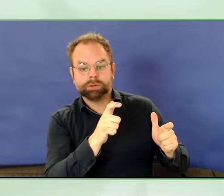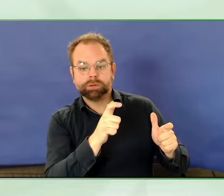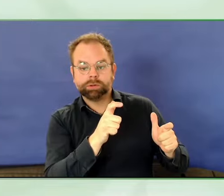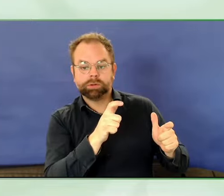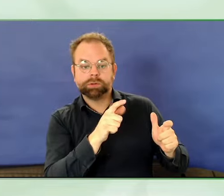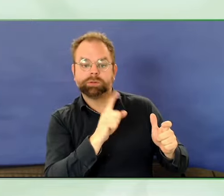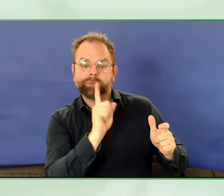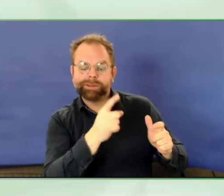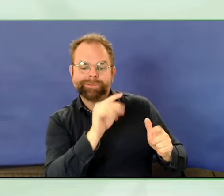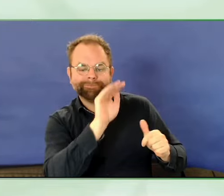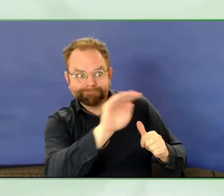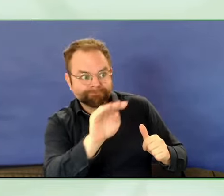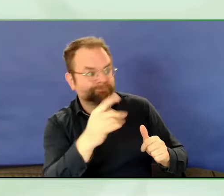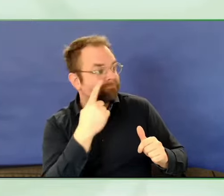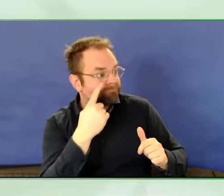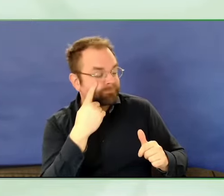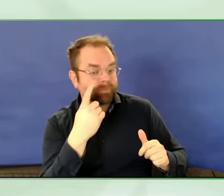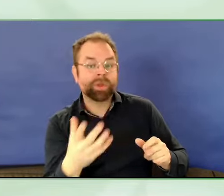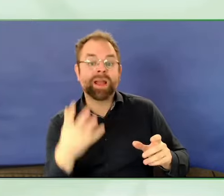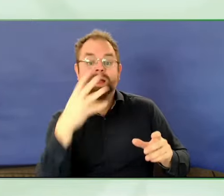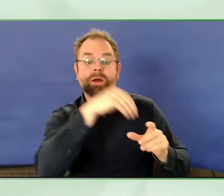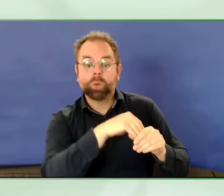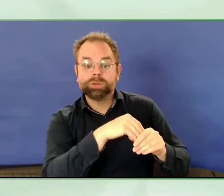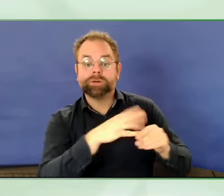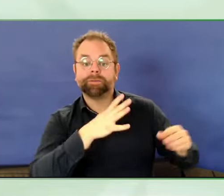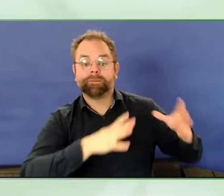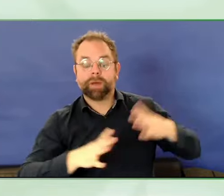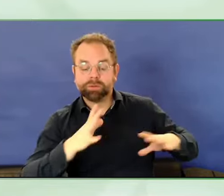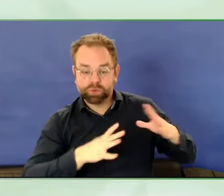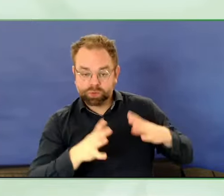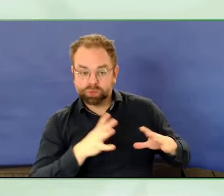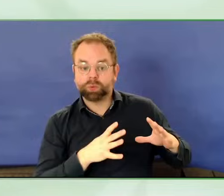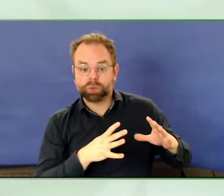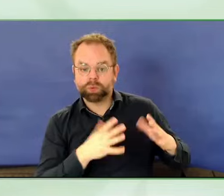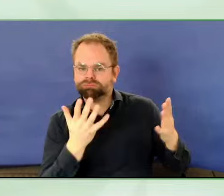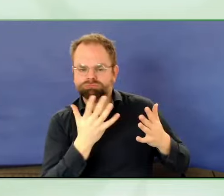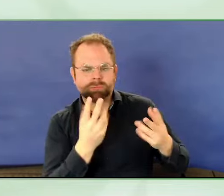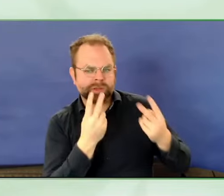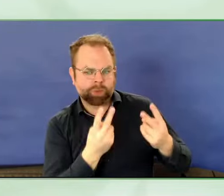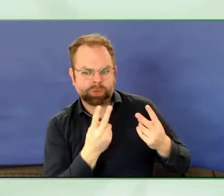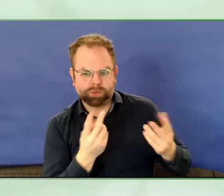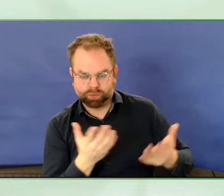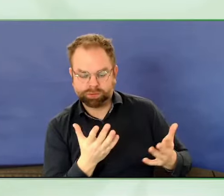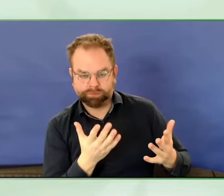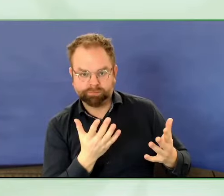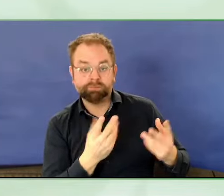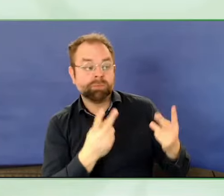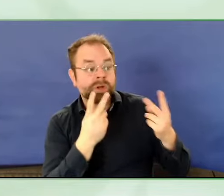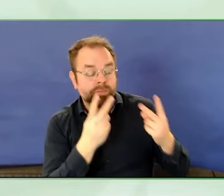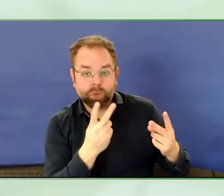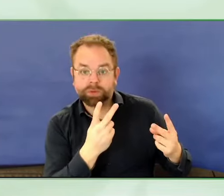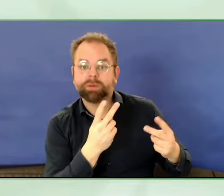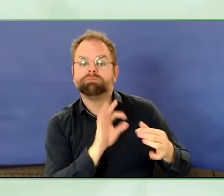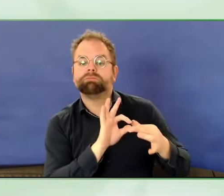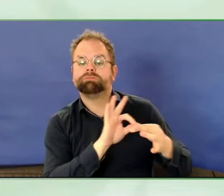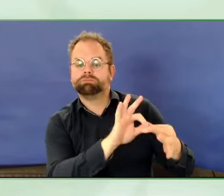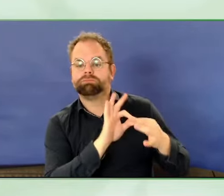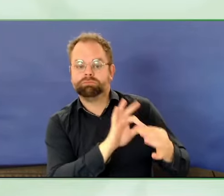see that sometimes partners and companies are seeing inclusive fashion like